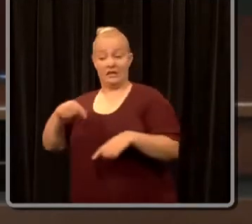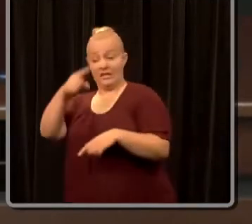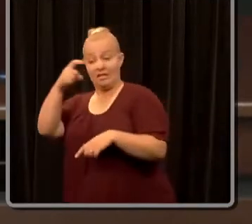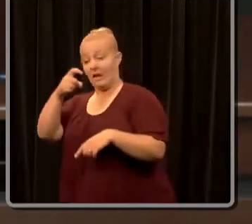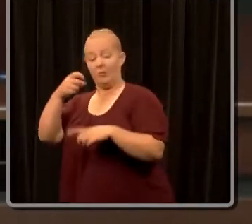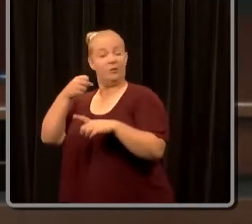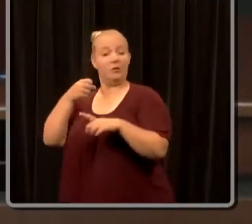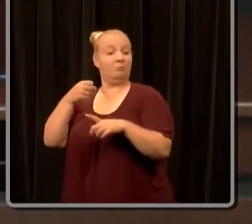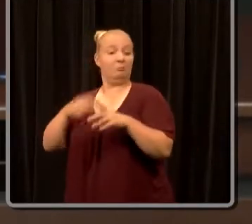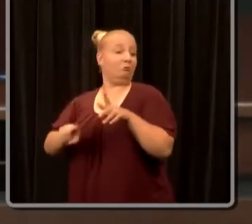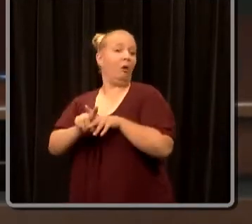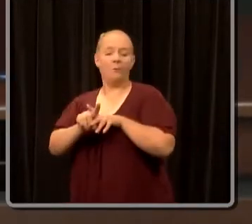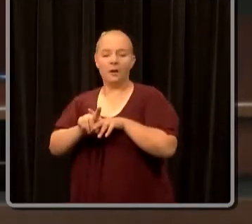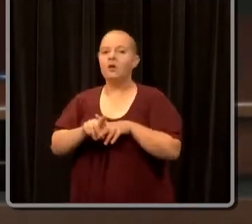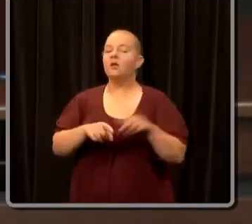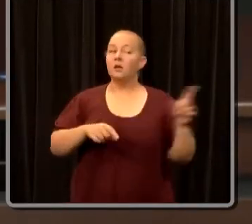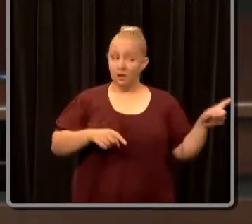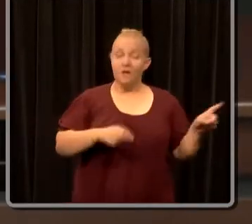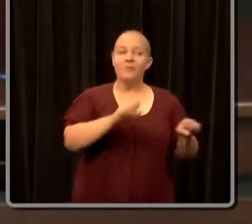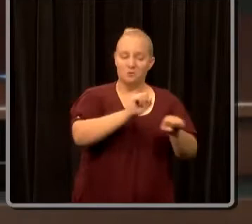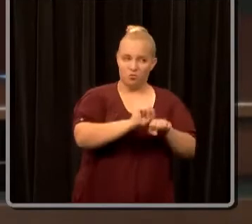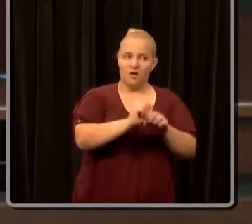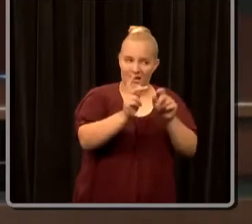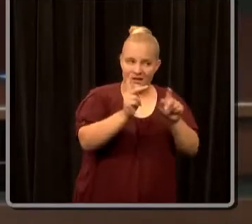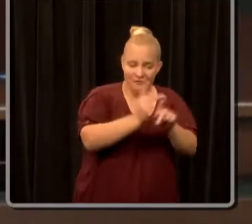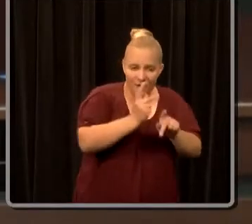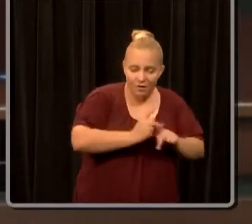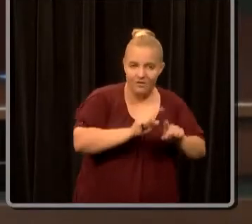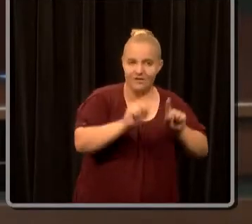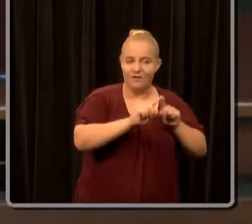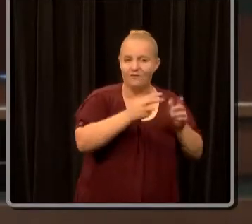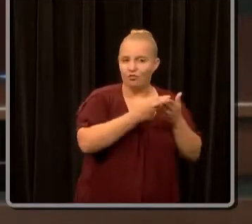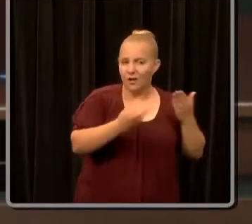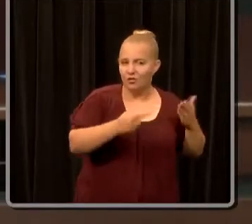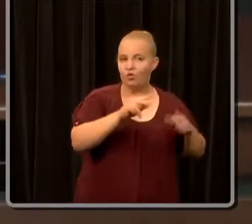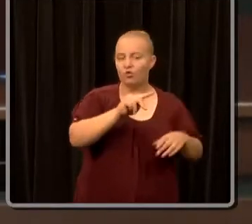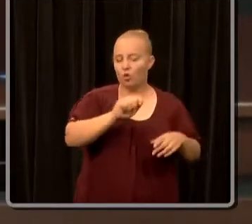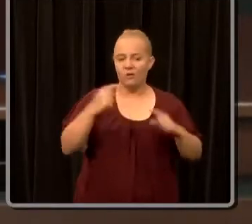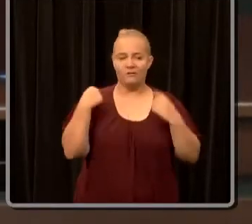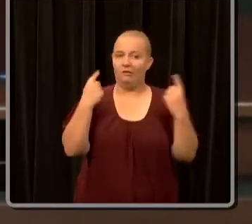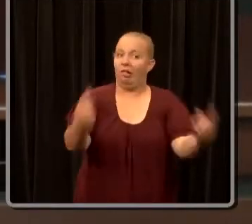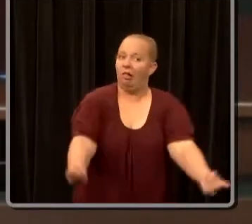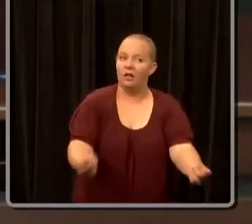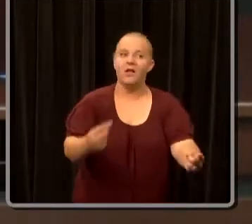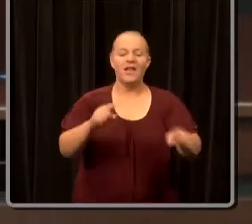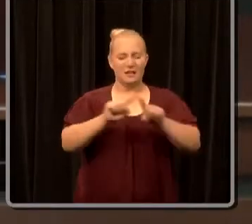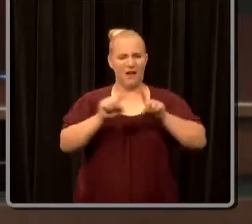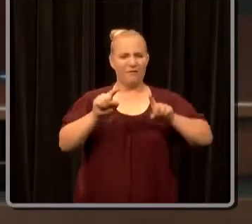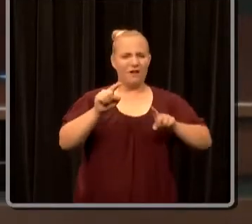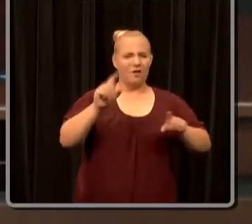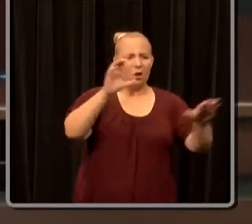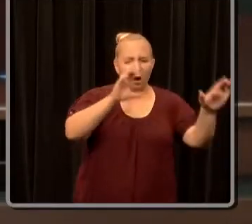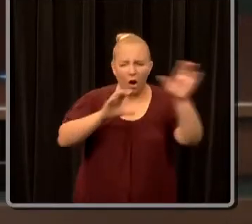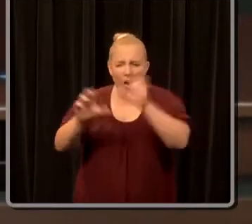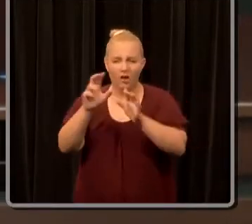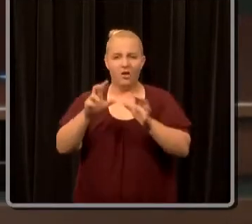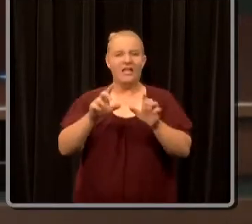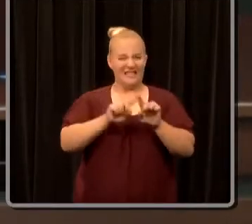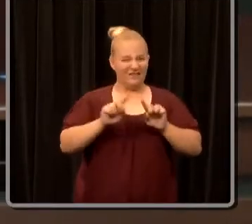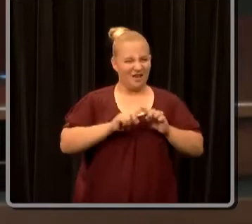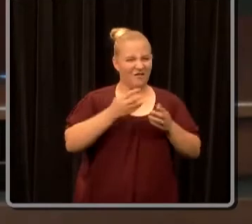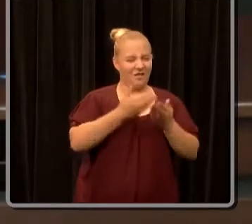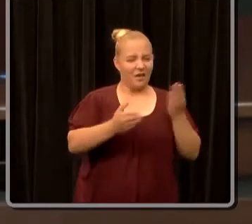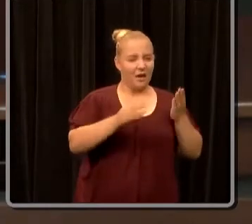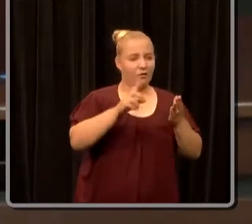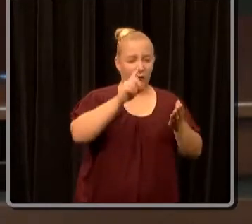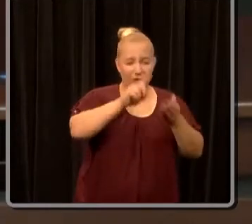something you guys have been working on, embedding the various tools and resources. And there were many different things looked at and reviewed. And one of the reasons